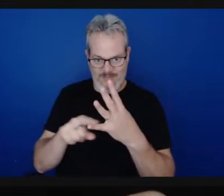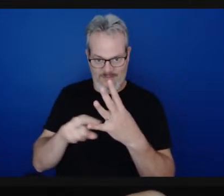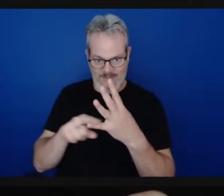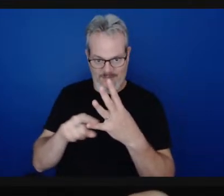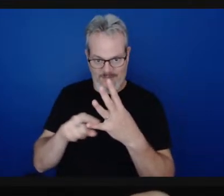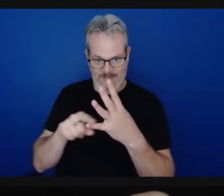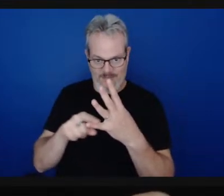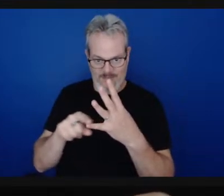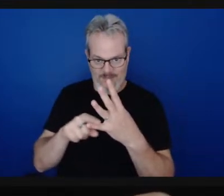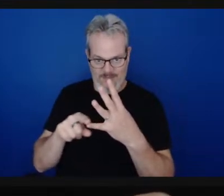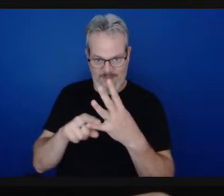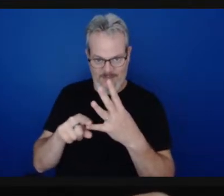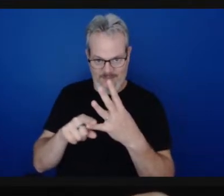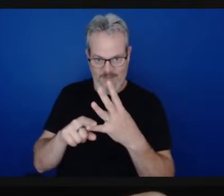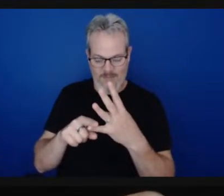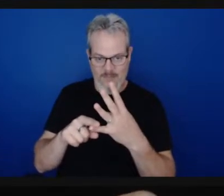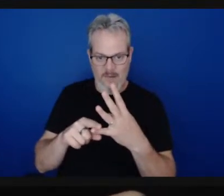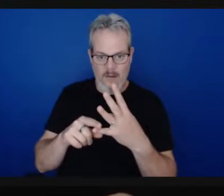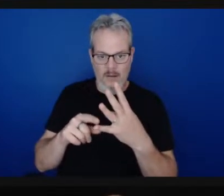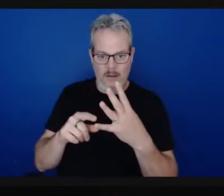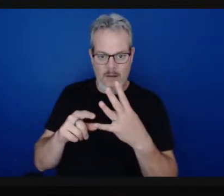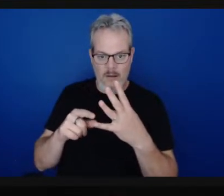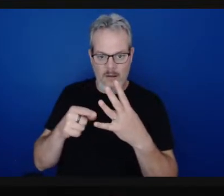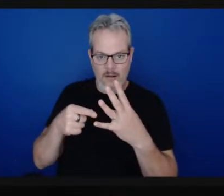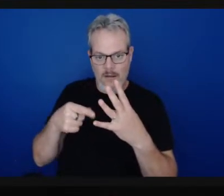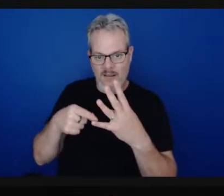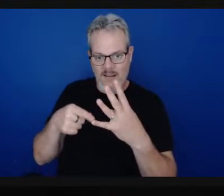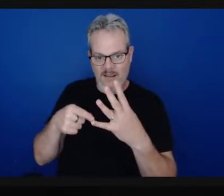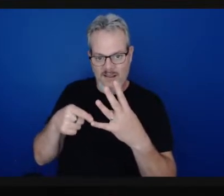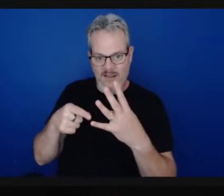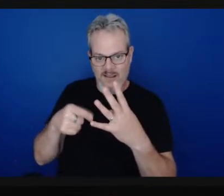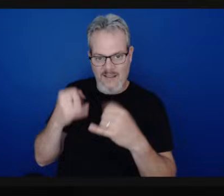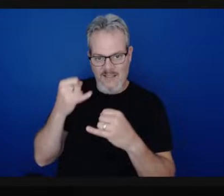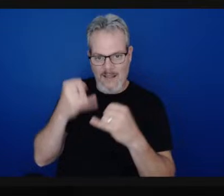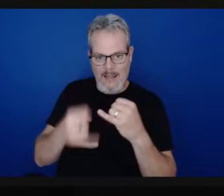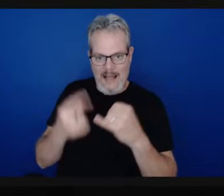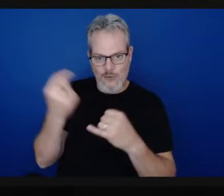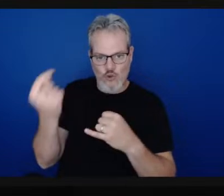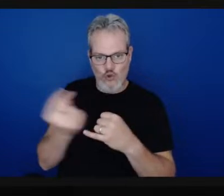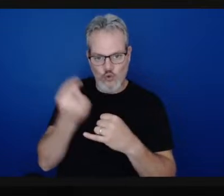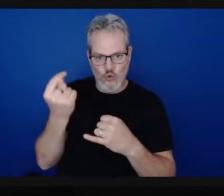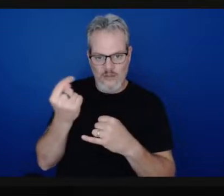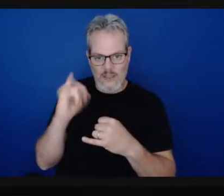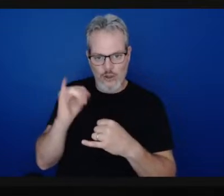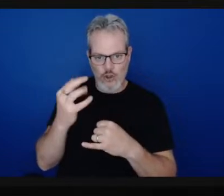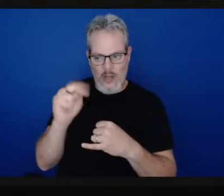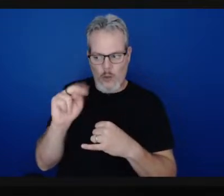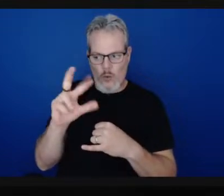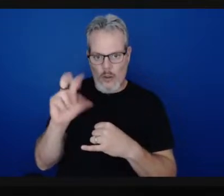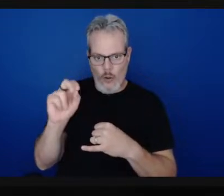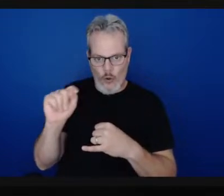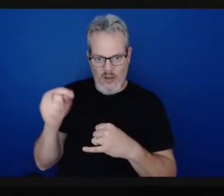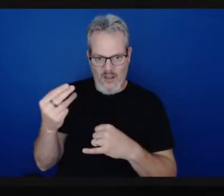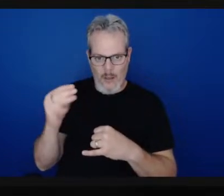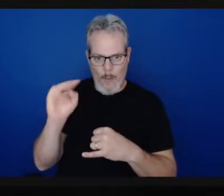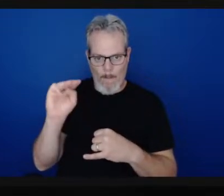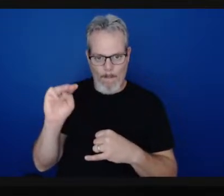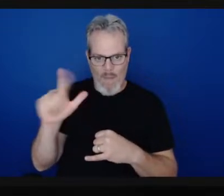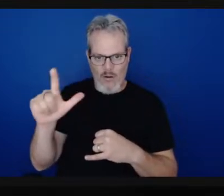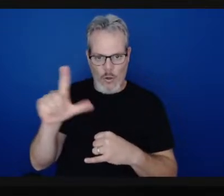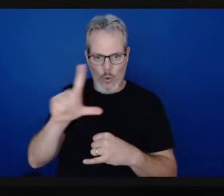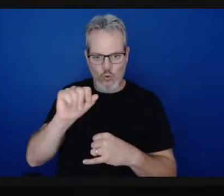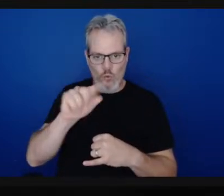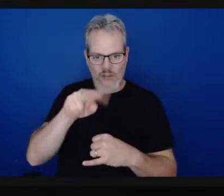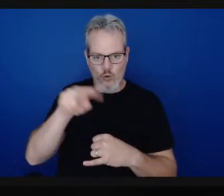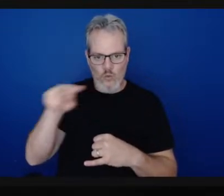over the months here. And finally, the last Tuesday of January, Mauna Loa 2022 eruption and recent observations